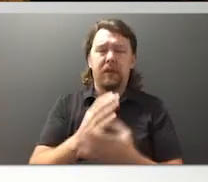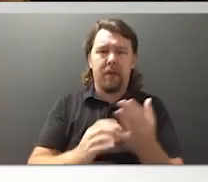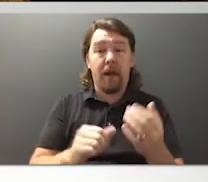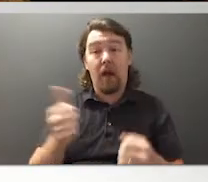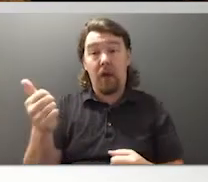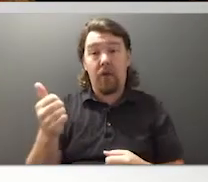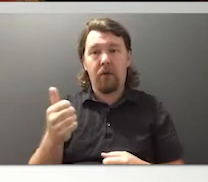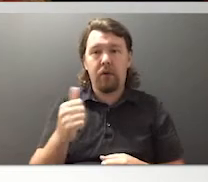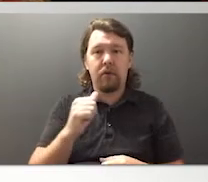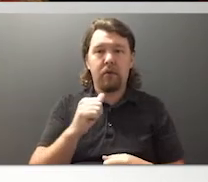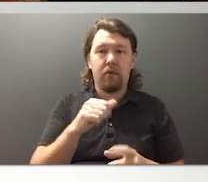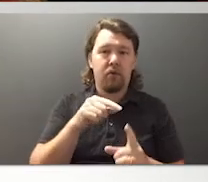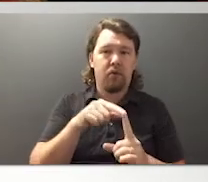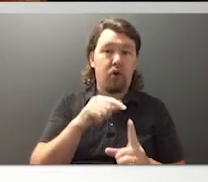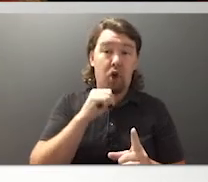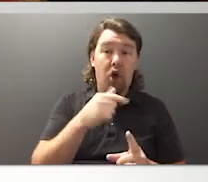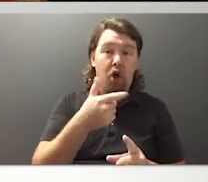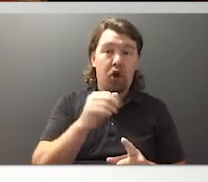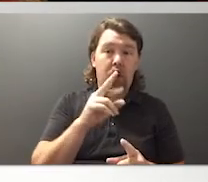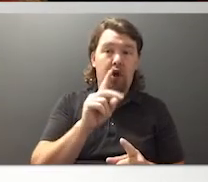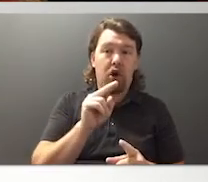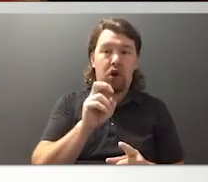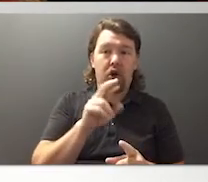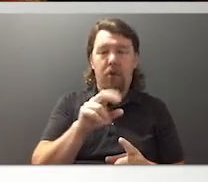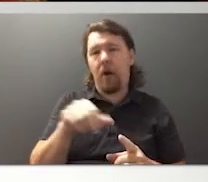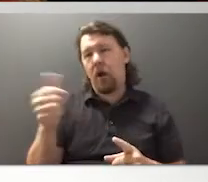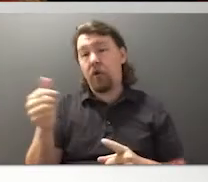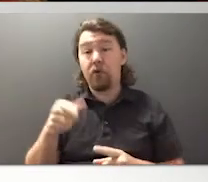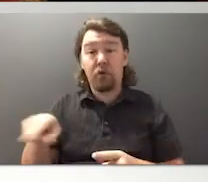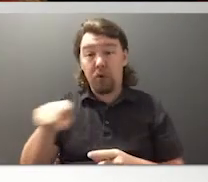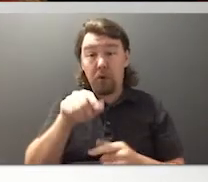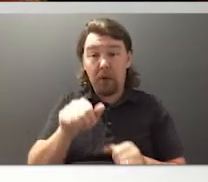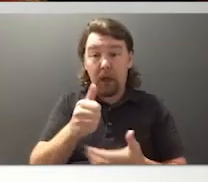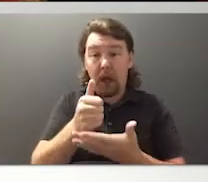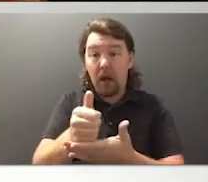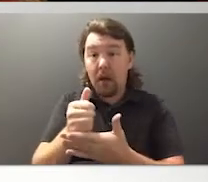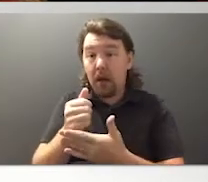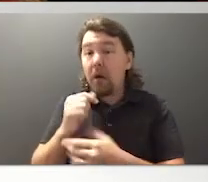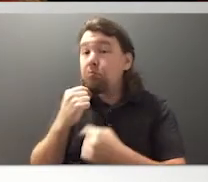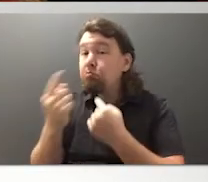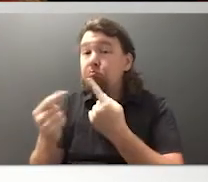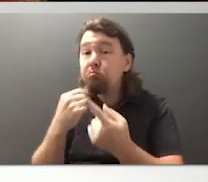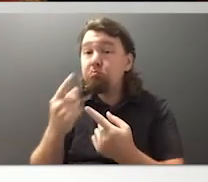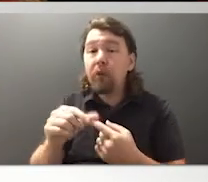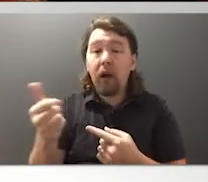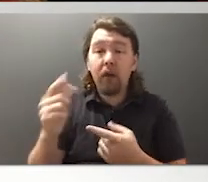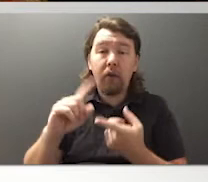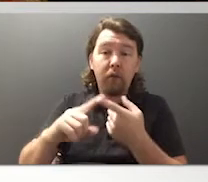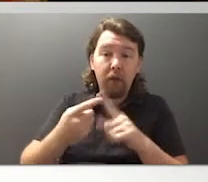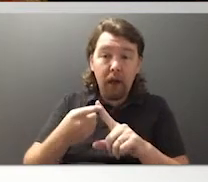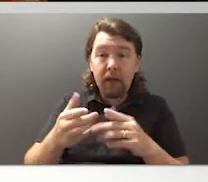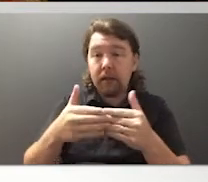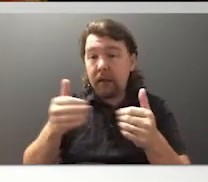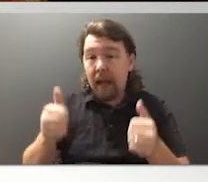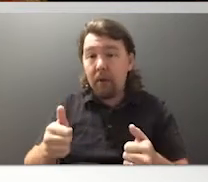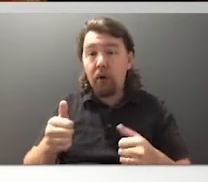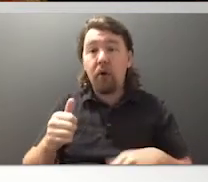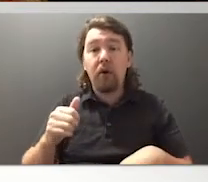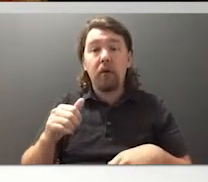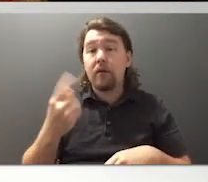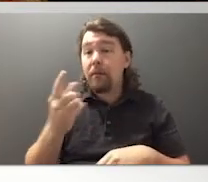of Gardner so that you can help with by word of mouth. Tell a friend, a neighbor, a colleague, someone at your